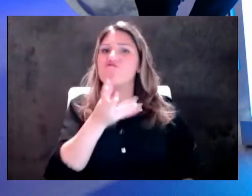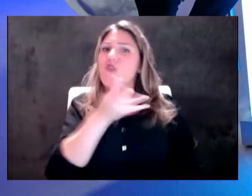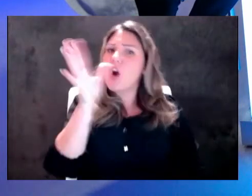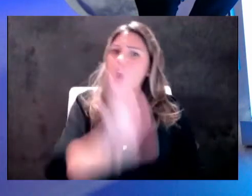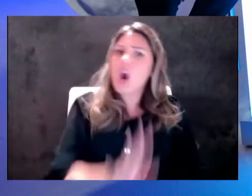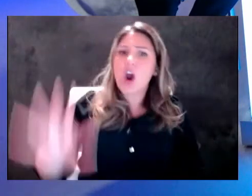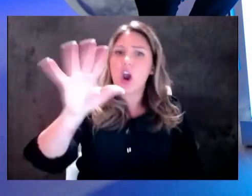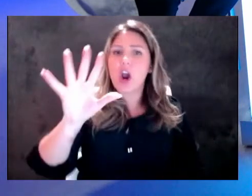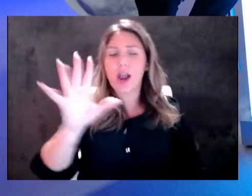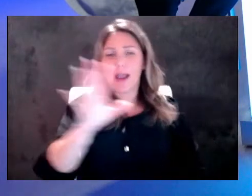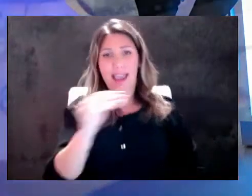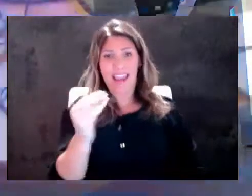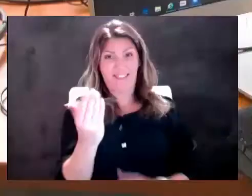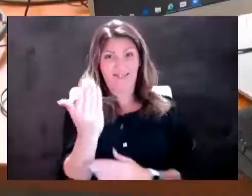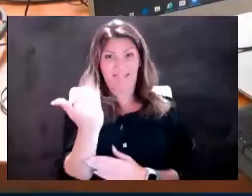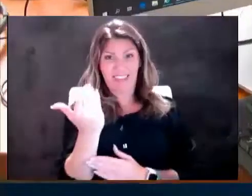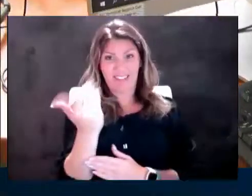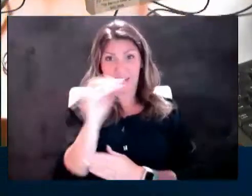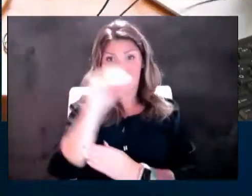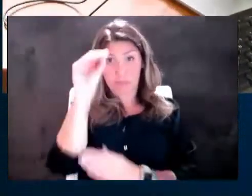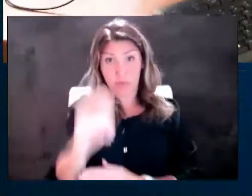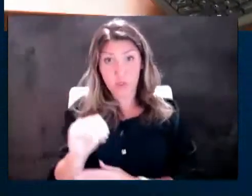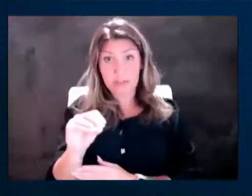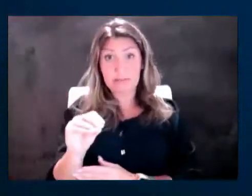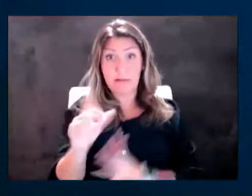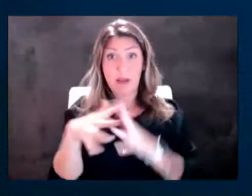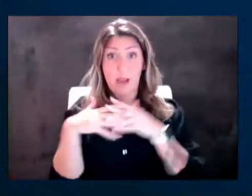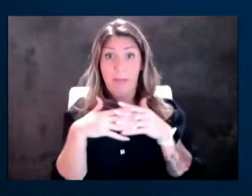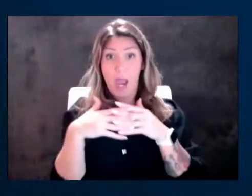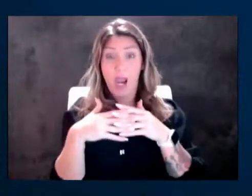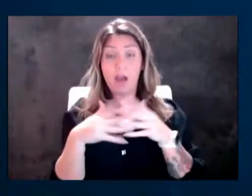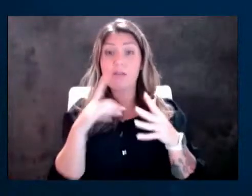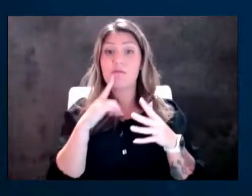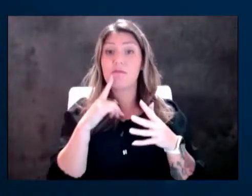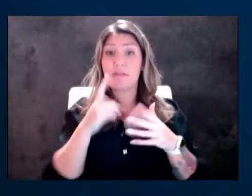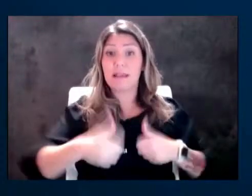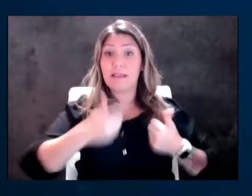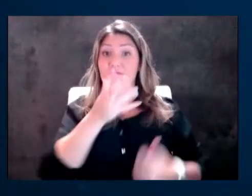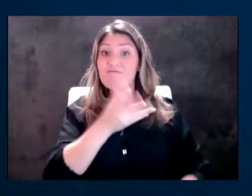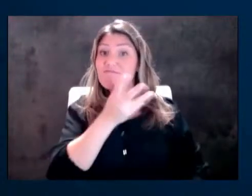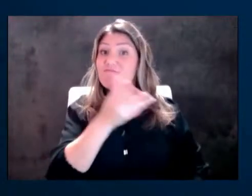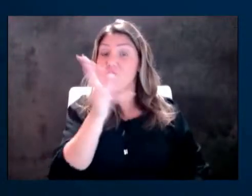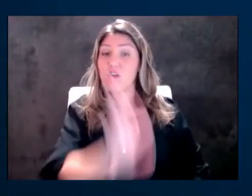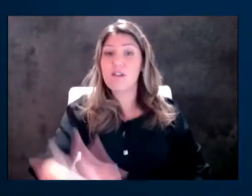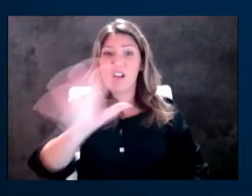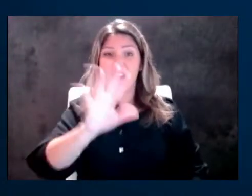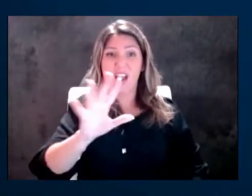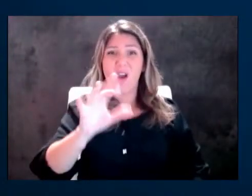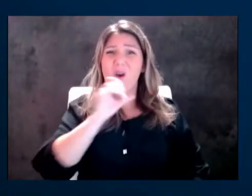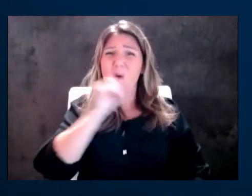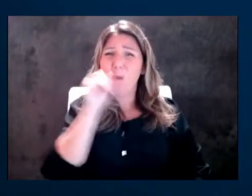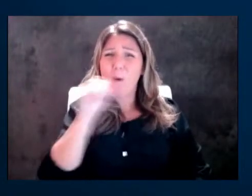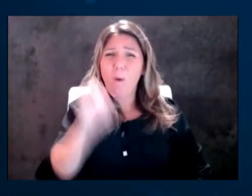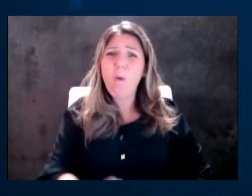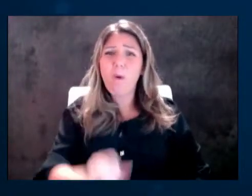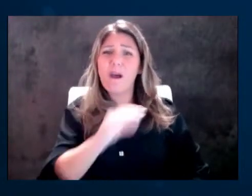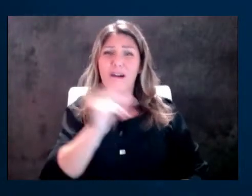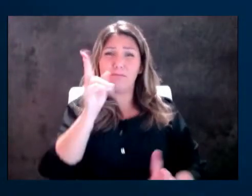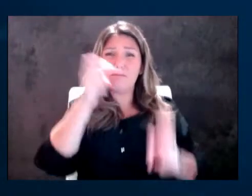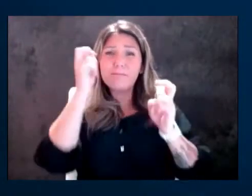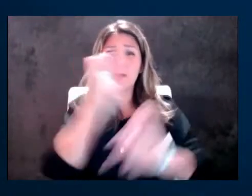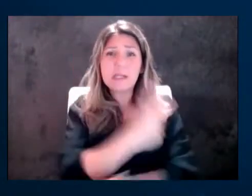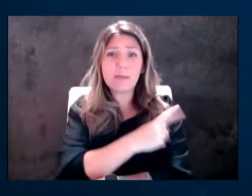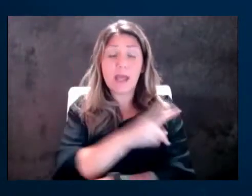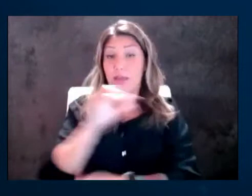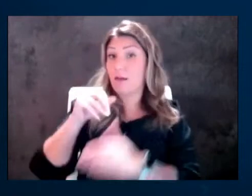that 15% of America are who live in rural areas are some of our oldest and sickest patients. Man, that access can